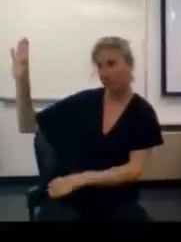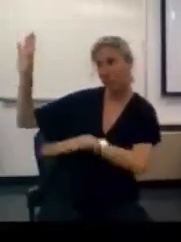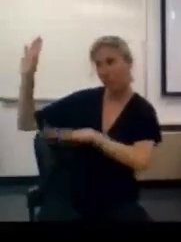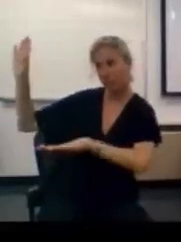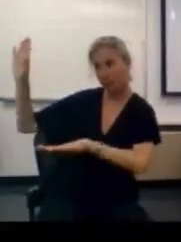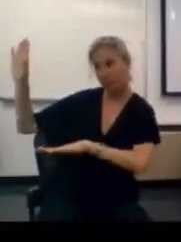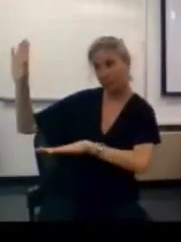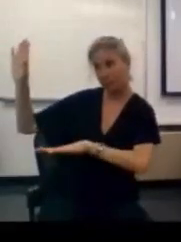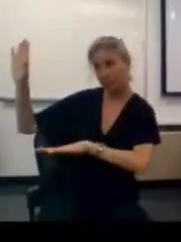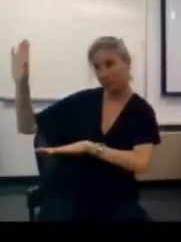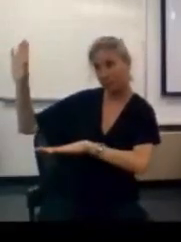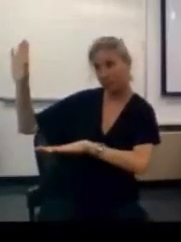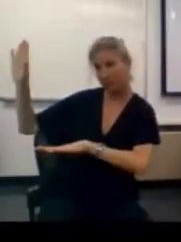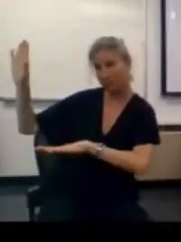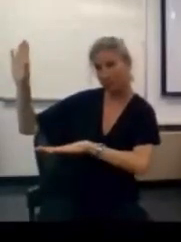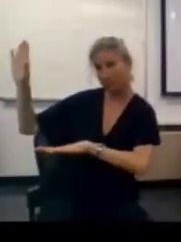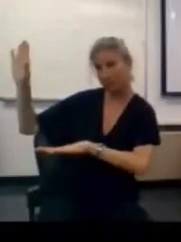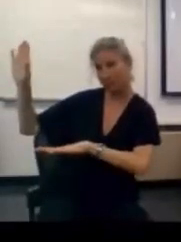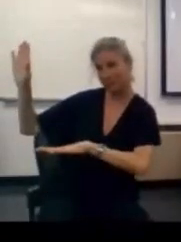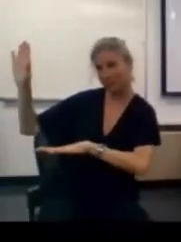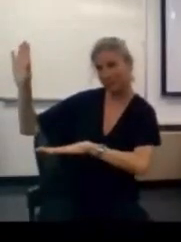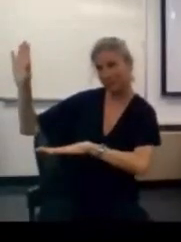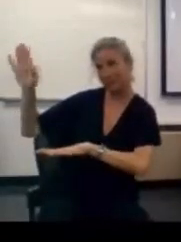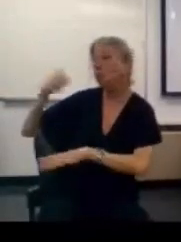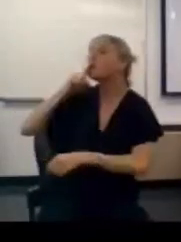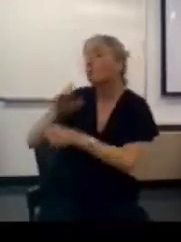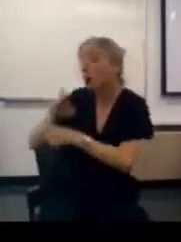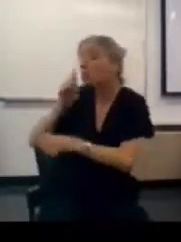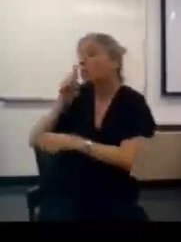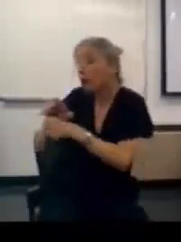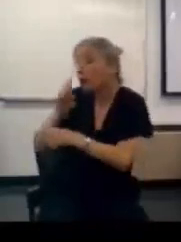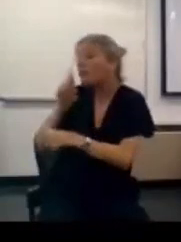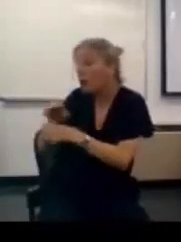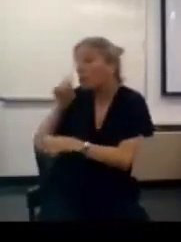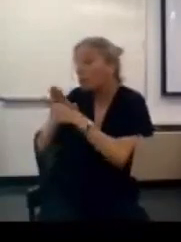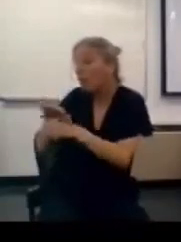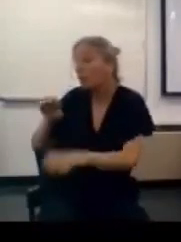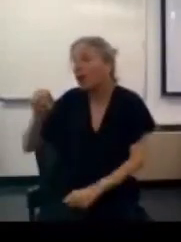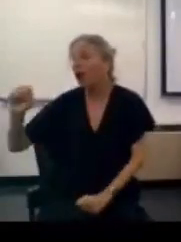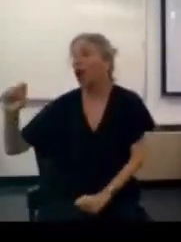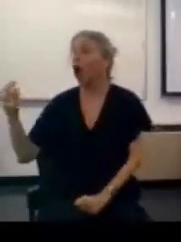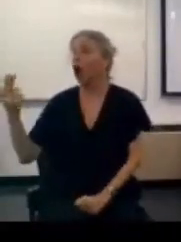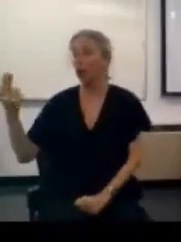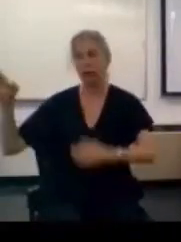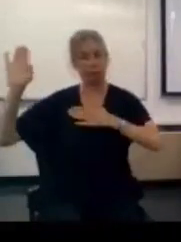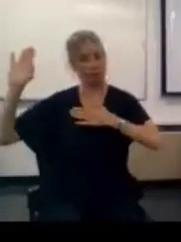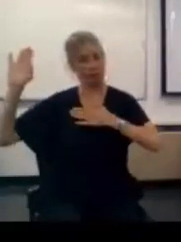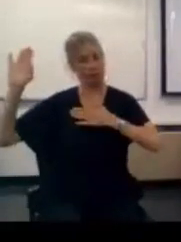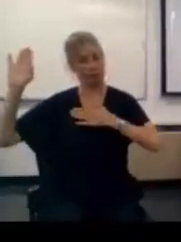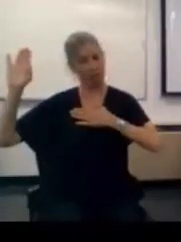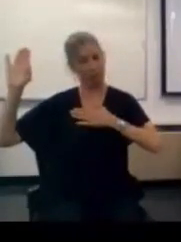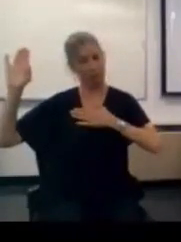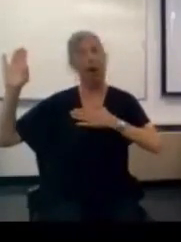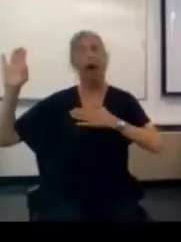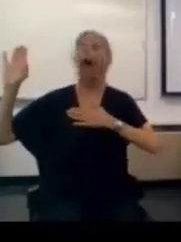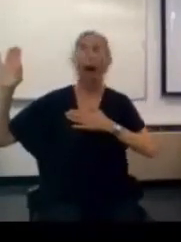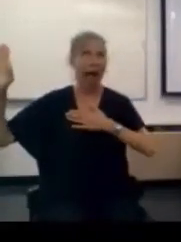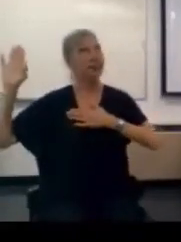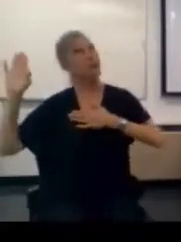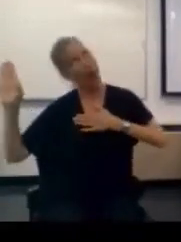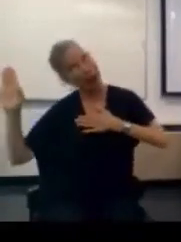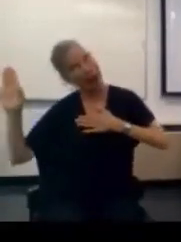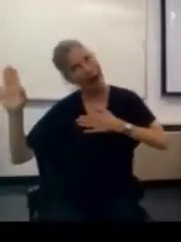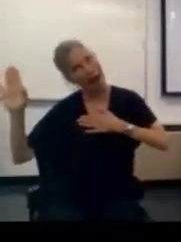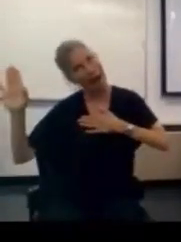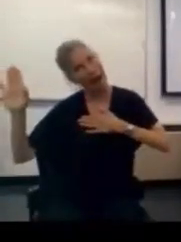it. I said, put up your hands. And I made him take an oath. Captain, very important with the thing on. And I